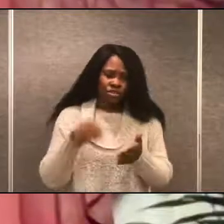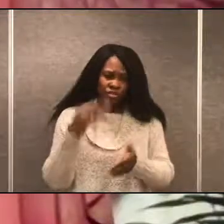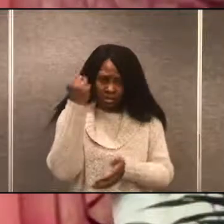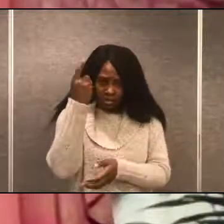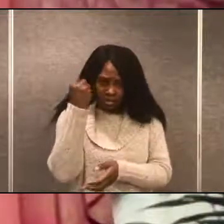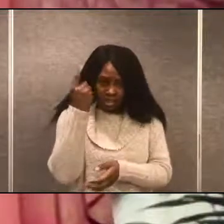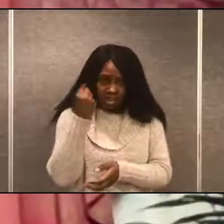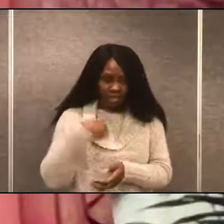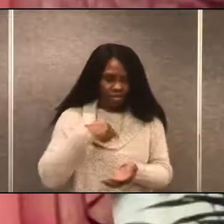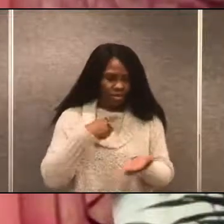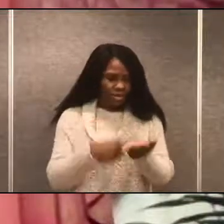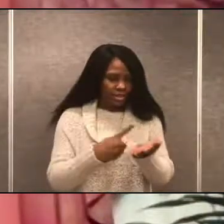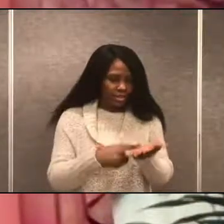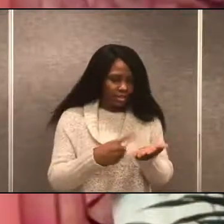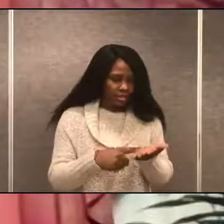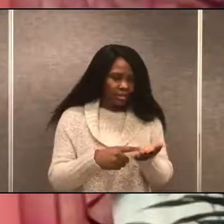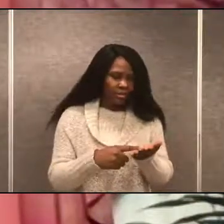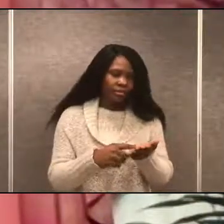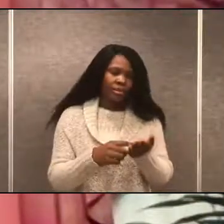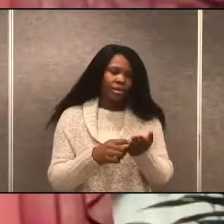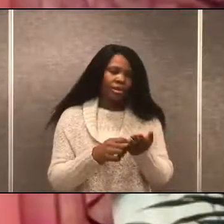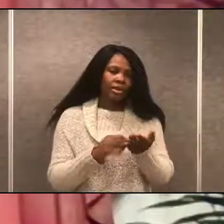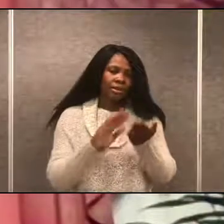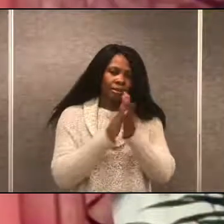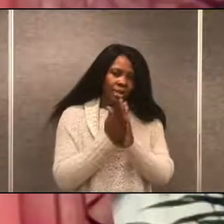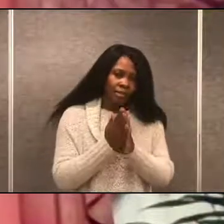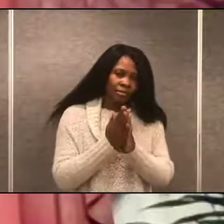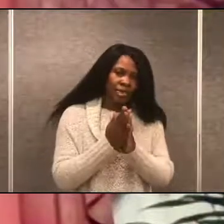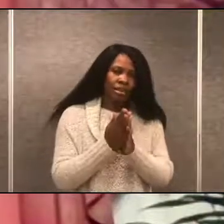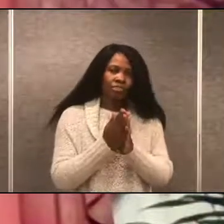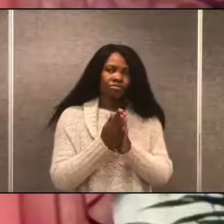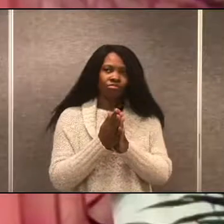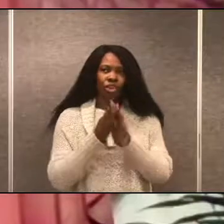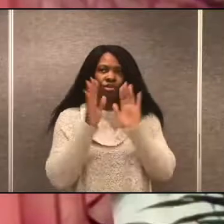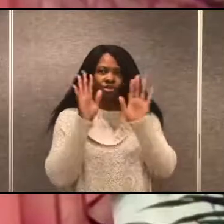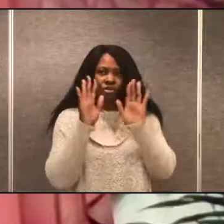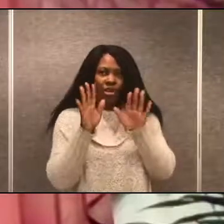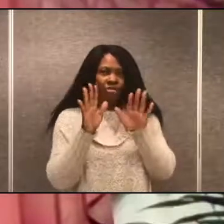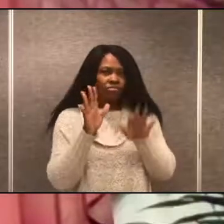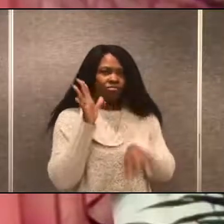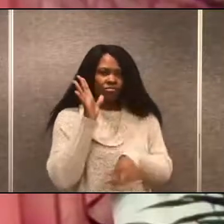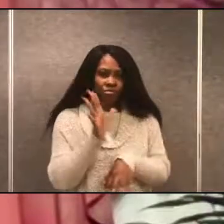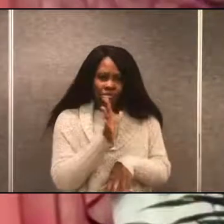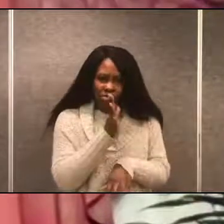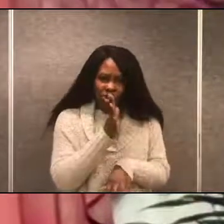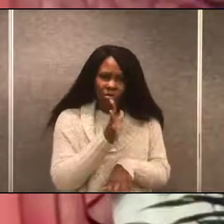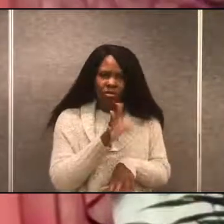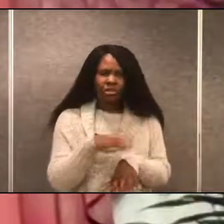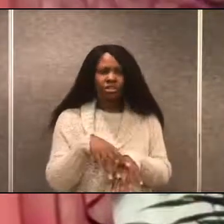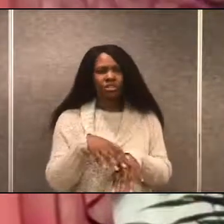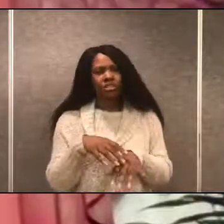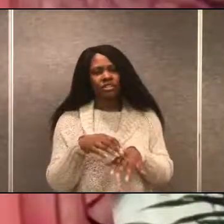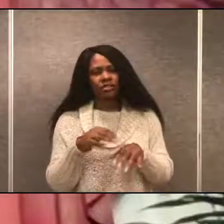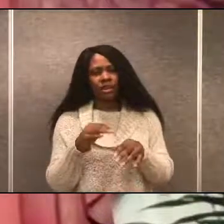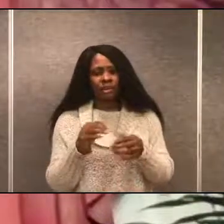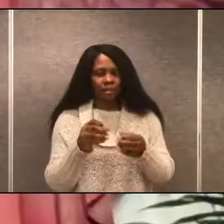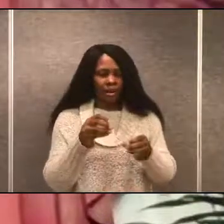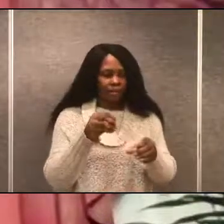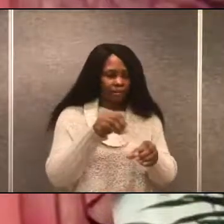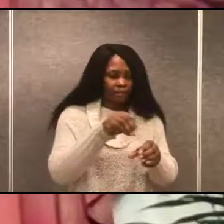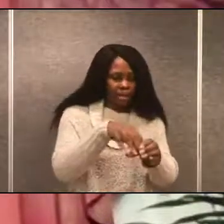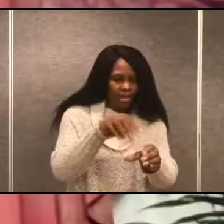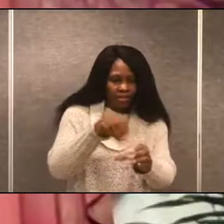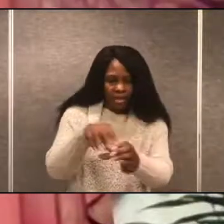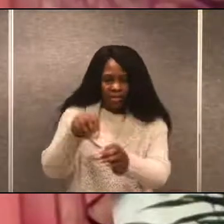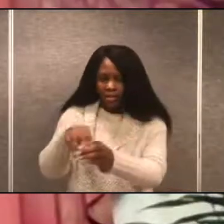talked about becoming great gardeners, where we focused on how students can become great gardeners by planting, watering, and